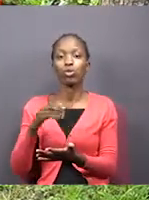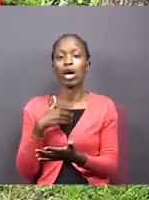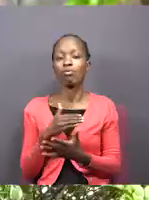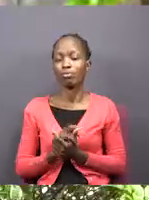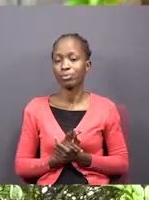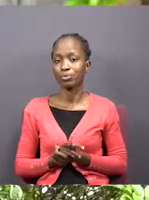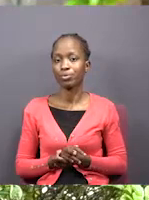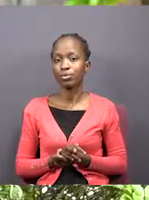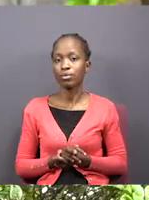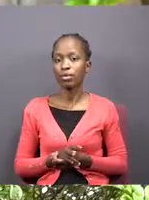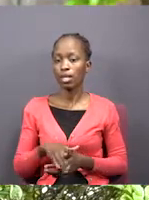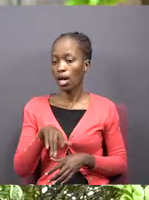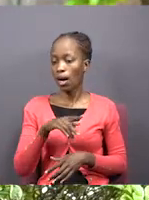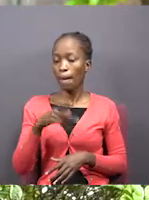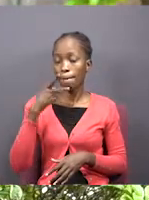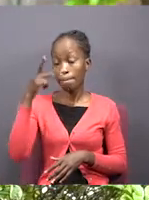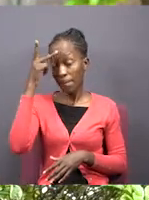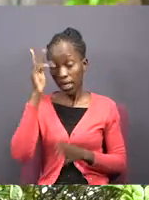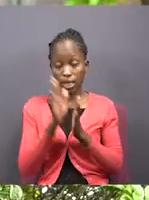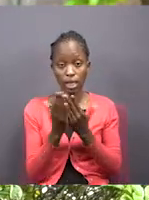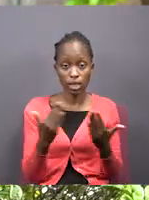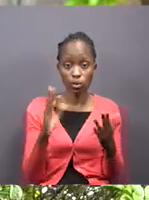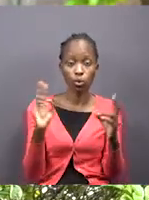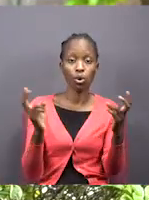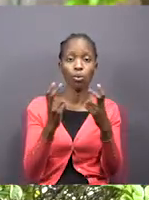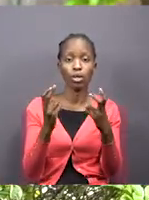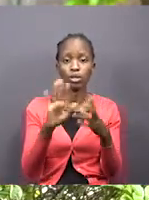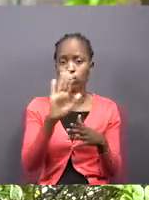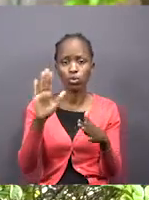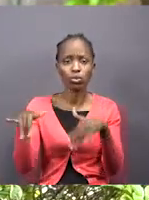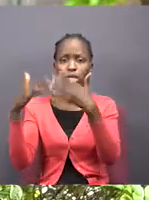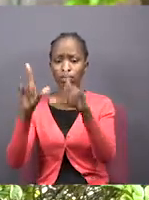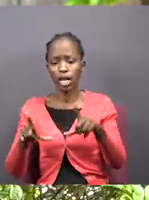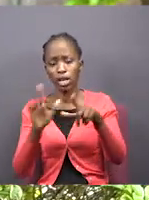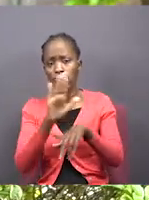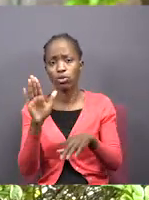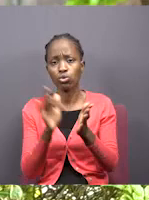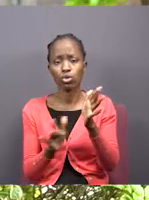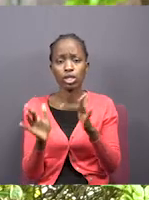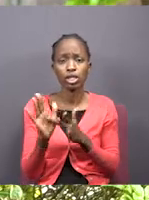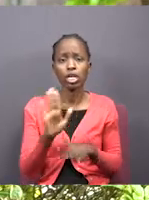have. So, parents and children back at home, have you given your life to Jesus?